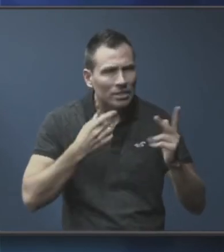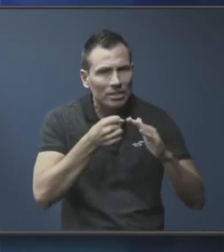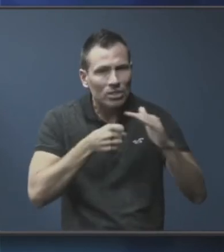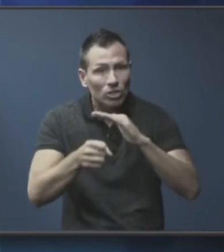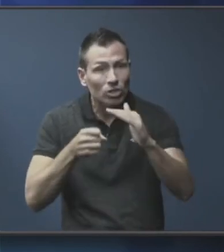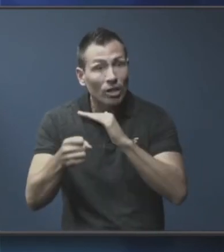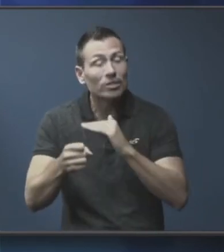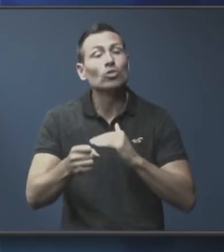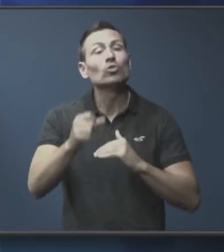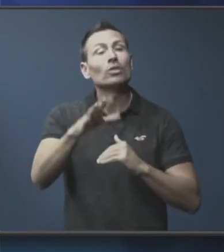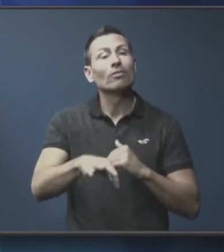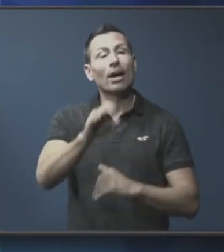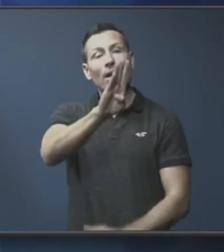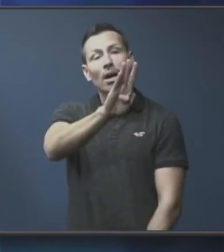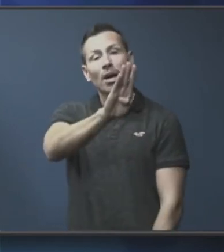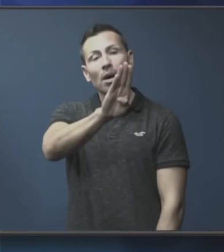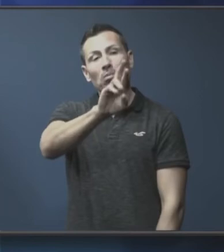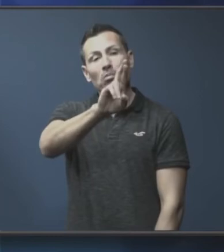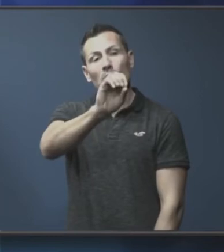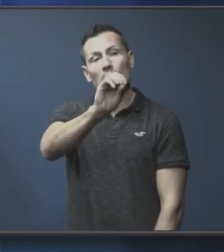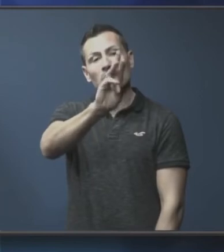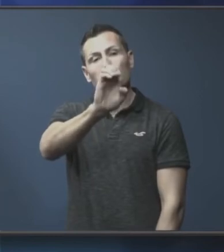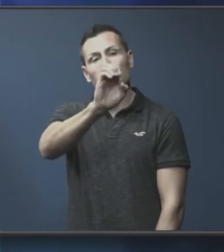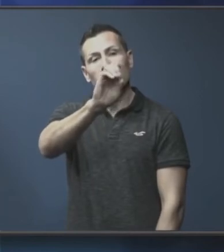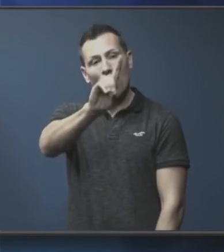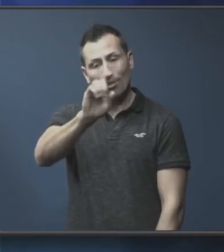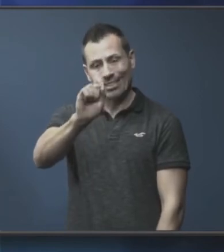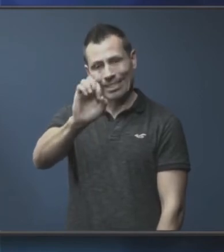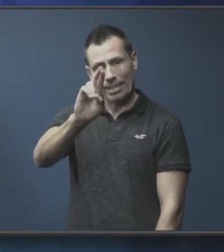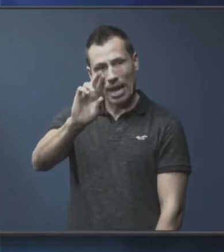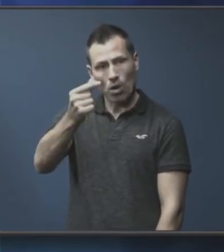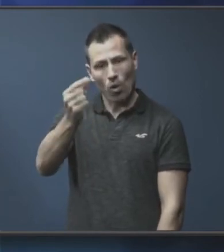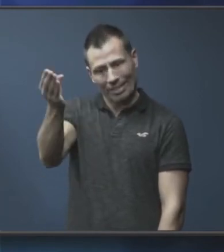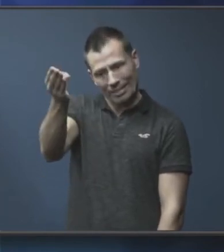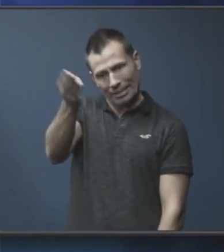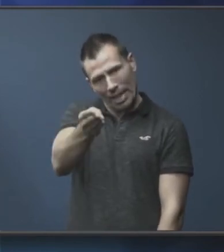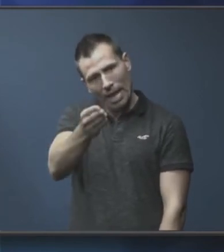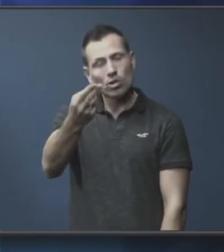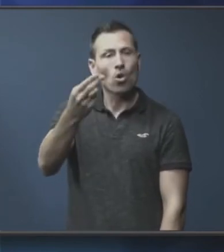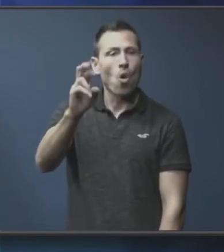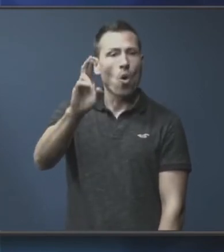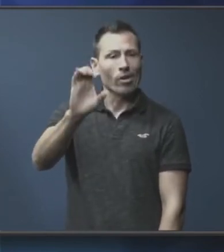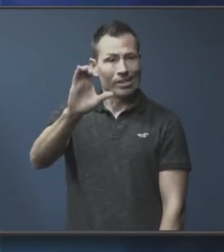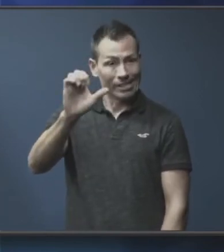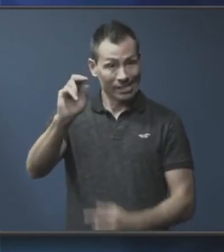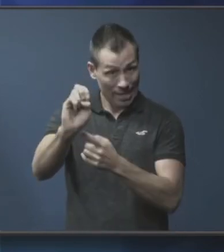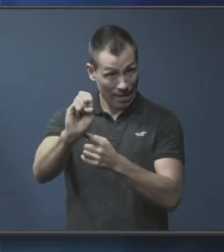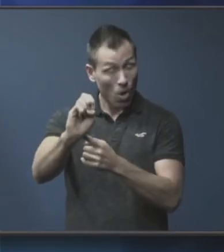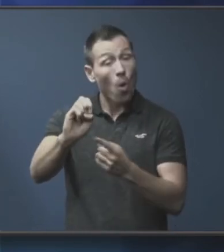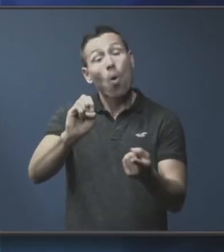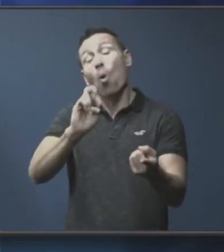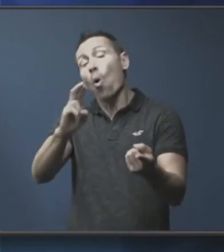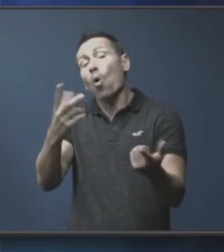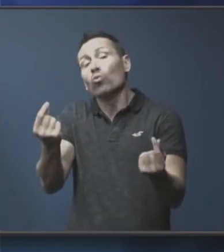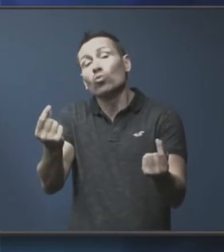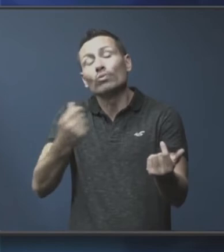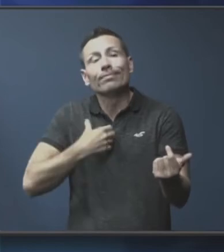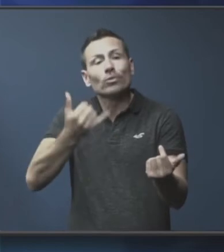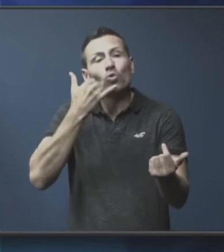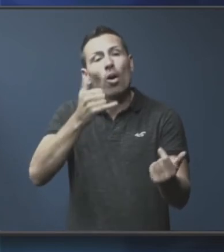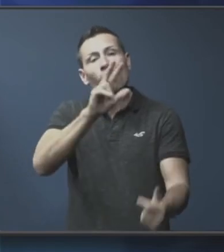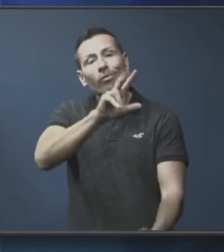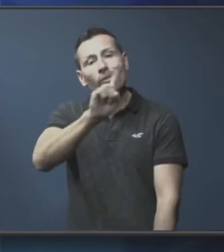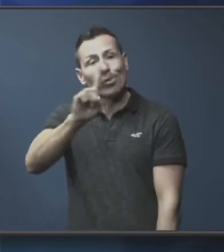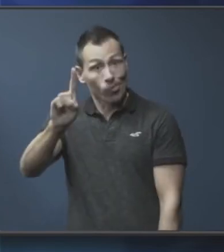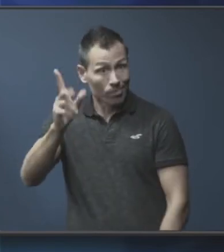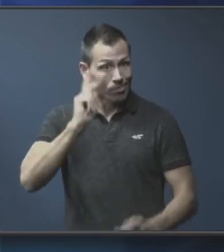broward.org/hurricane, or they can call 311 over the weekend. We will have people manned at the phones to answer questions. Any